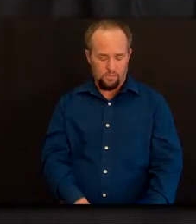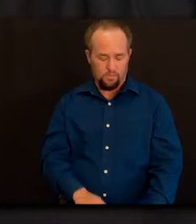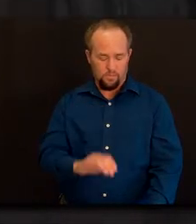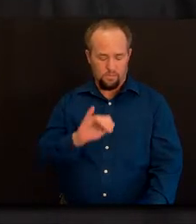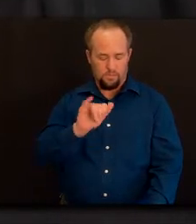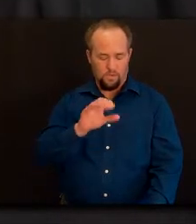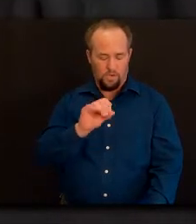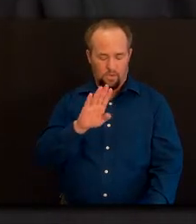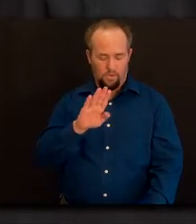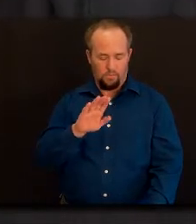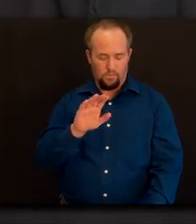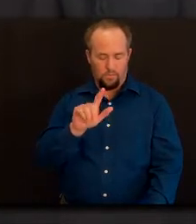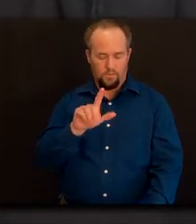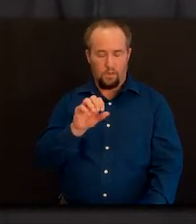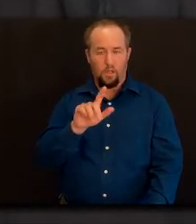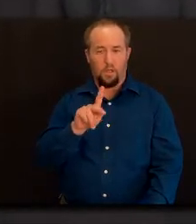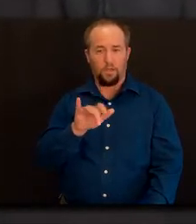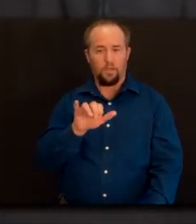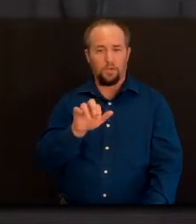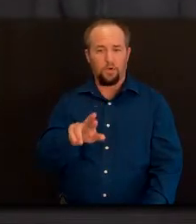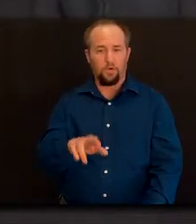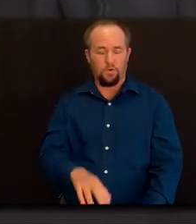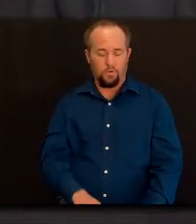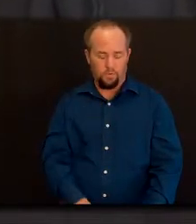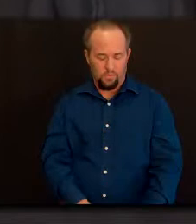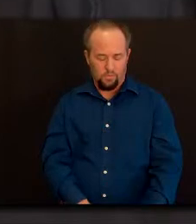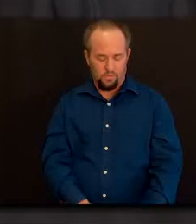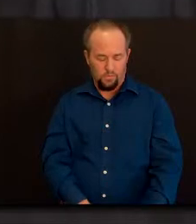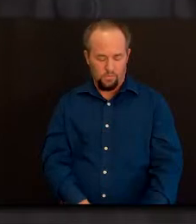Jacob Timothy Lockyer.